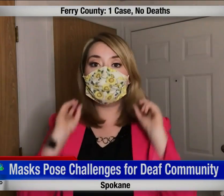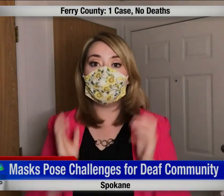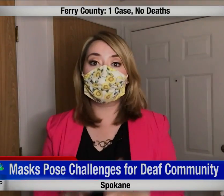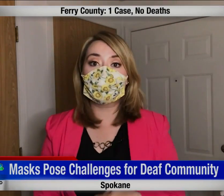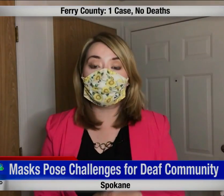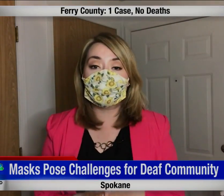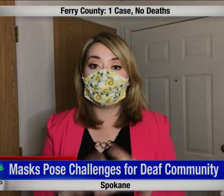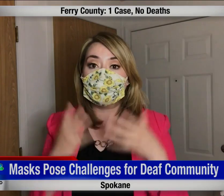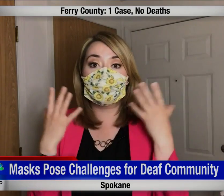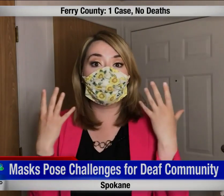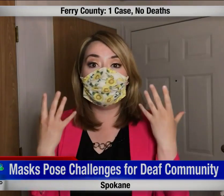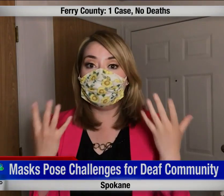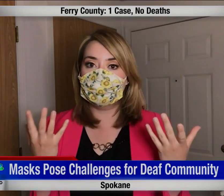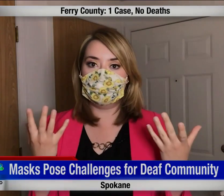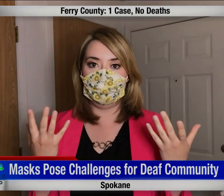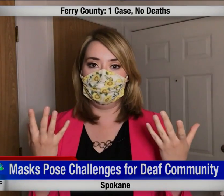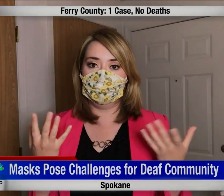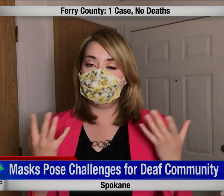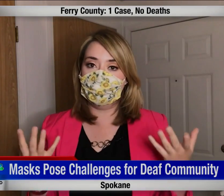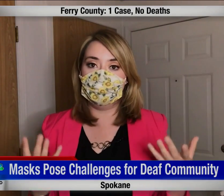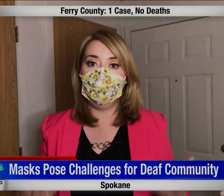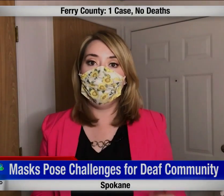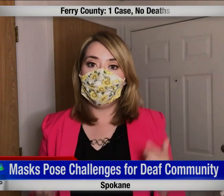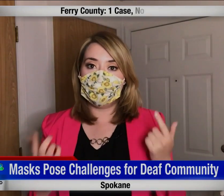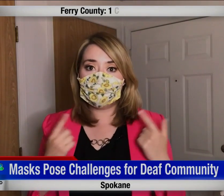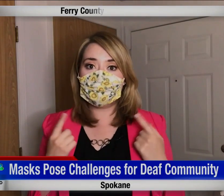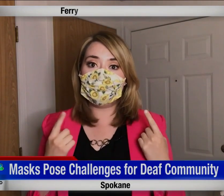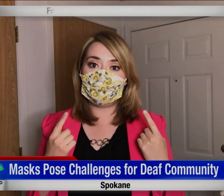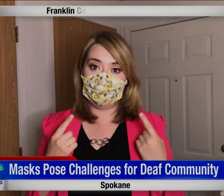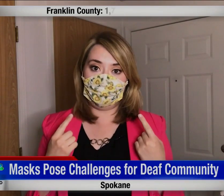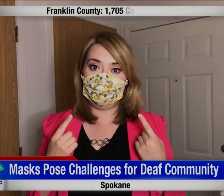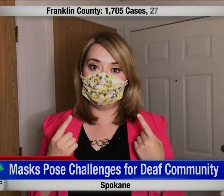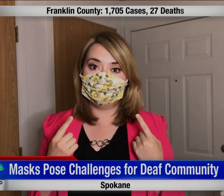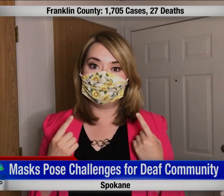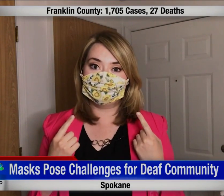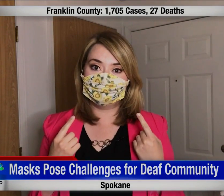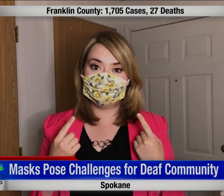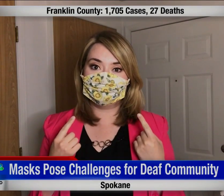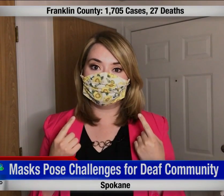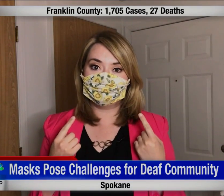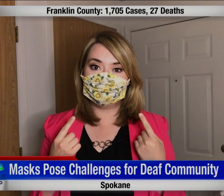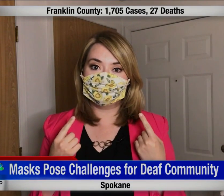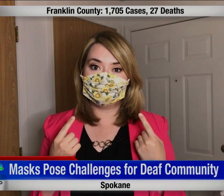most of my facial expressions just disappear. For example, here's me smiling.